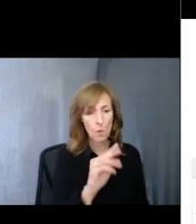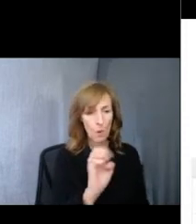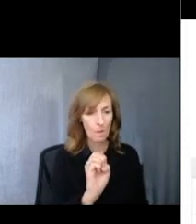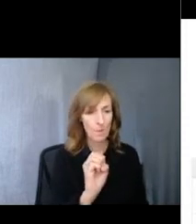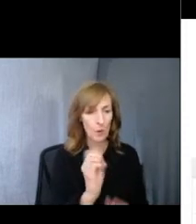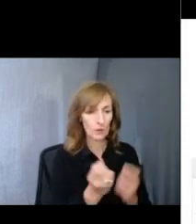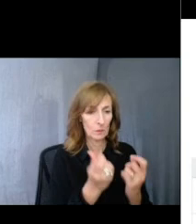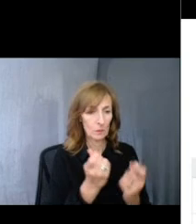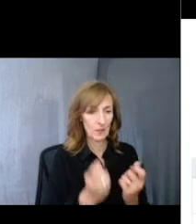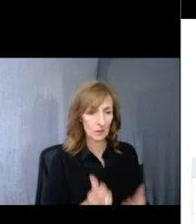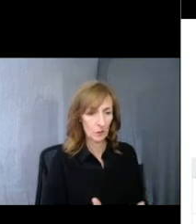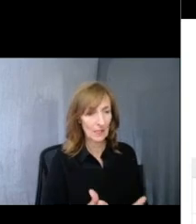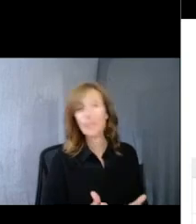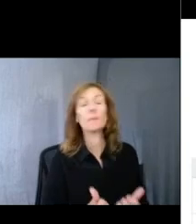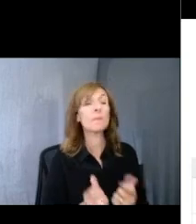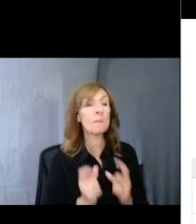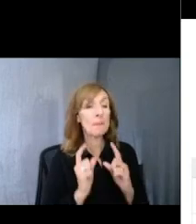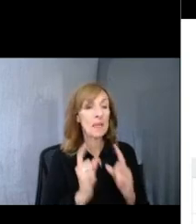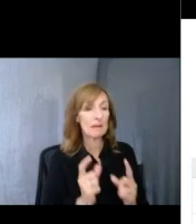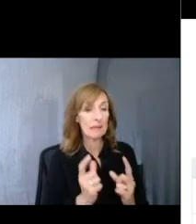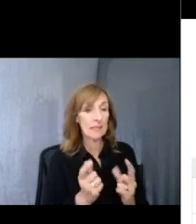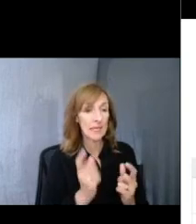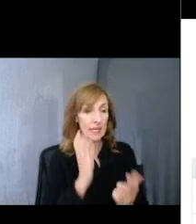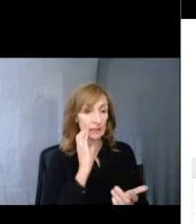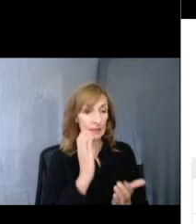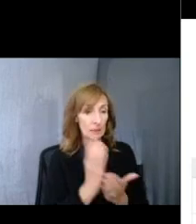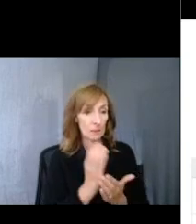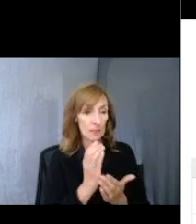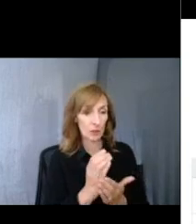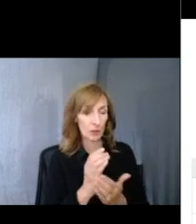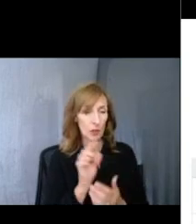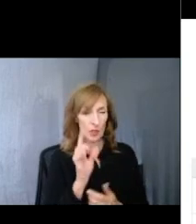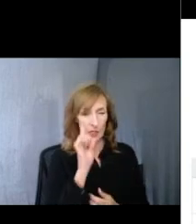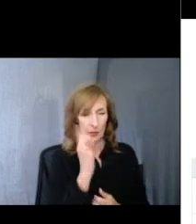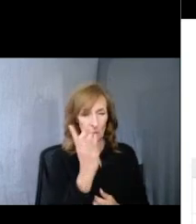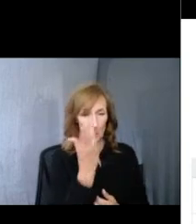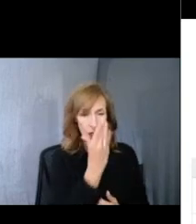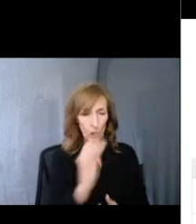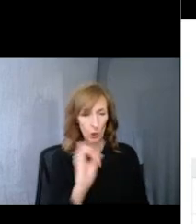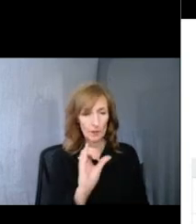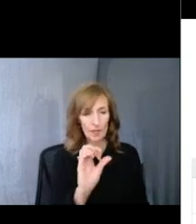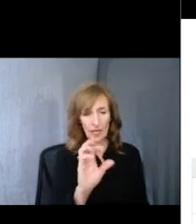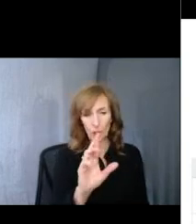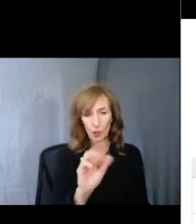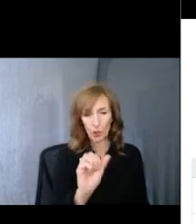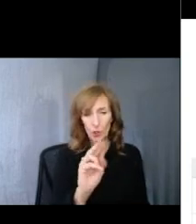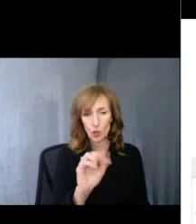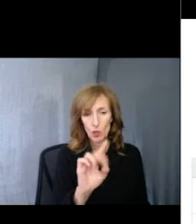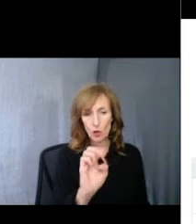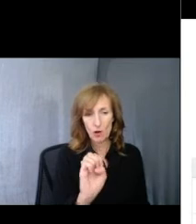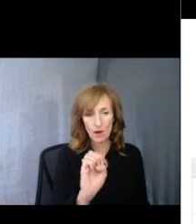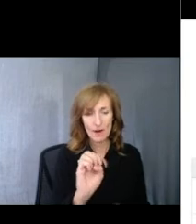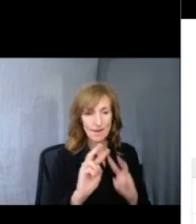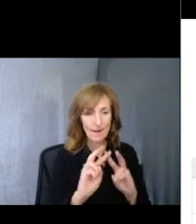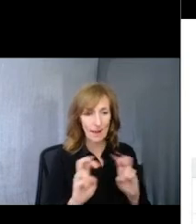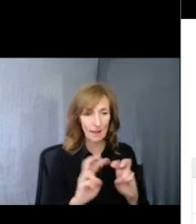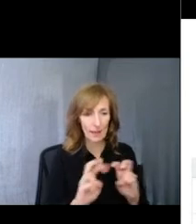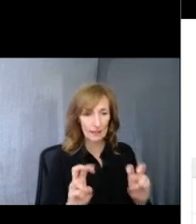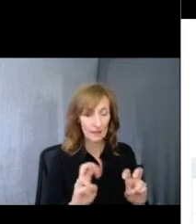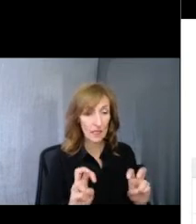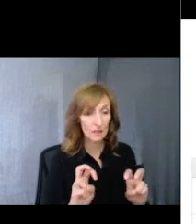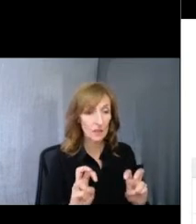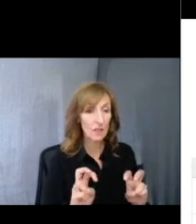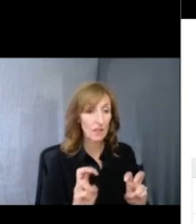This is just a real quick picture of a urinalysis, and we're going to obviously look at the color, the appearance. Maybe some of you